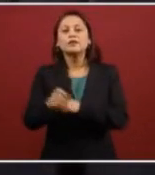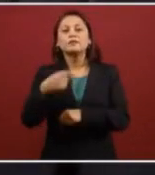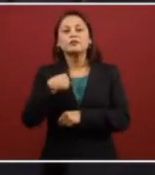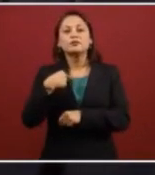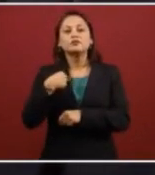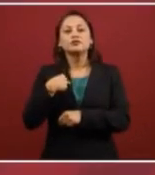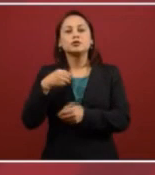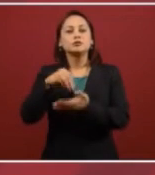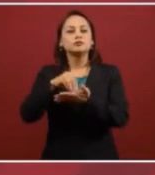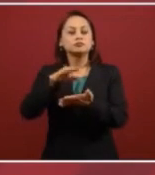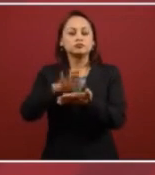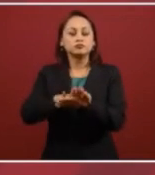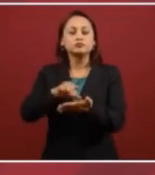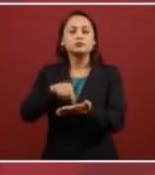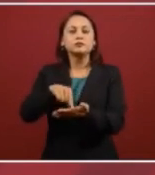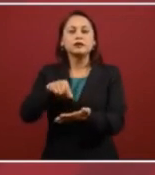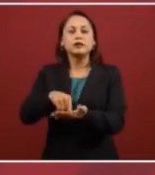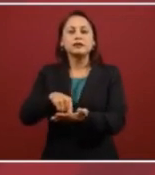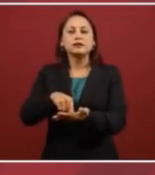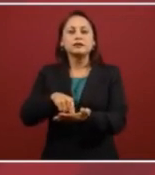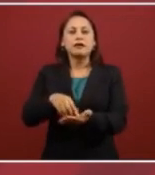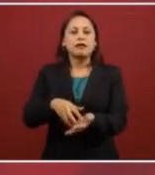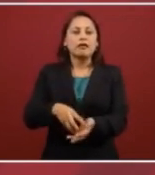saqueo, about looting,